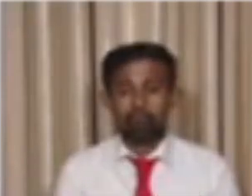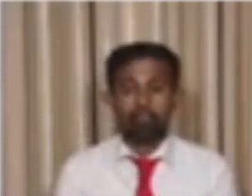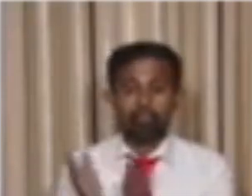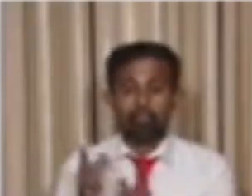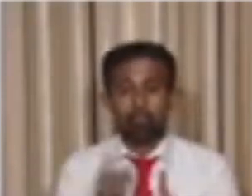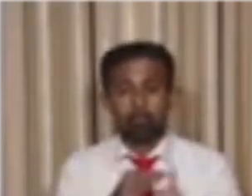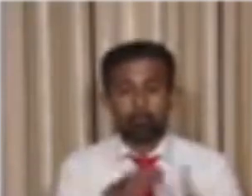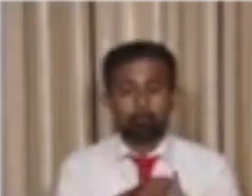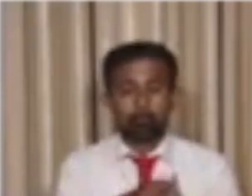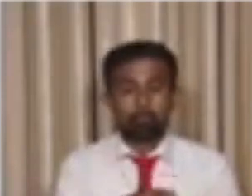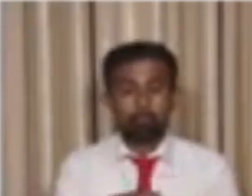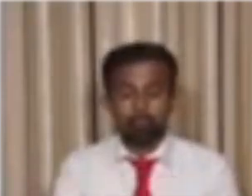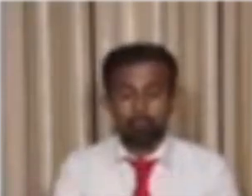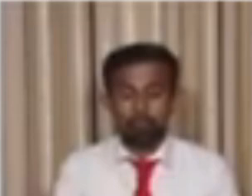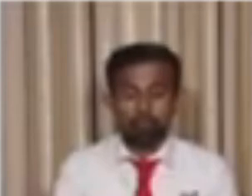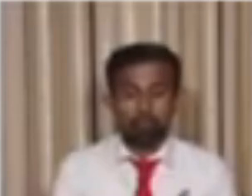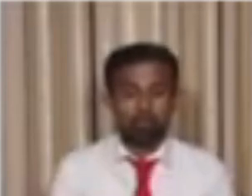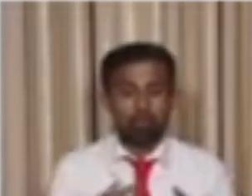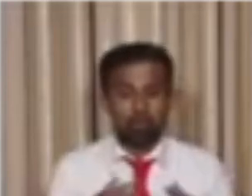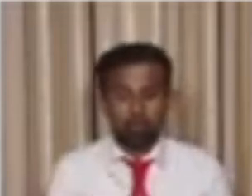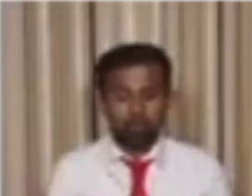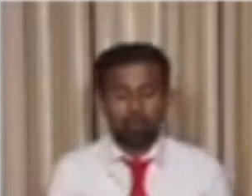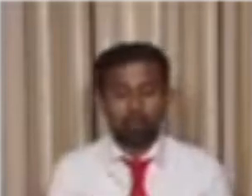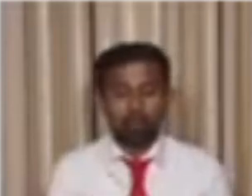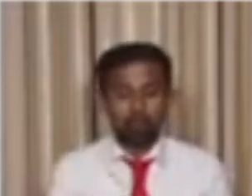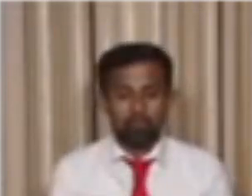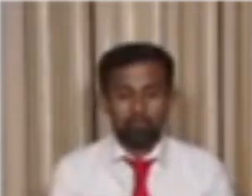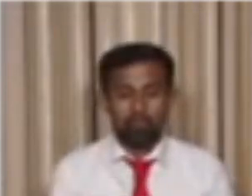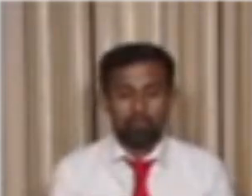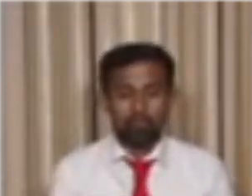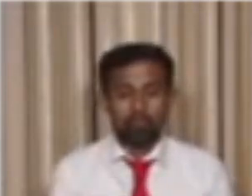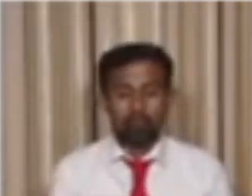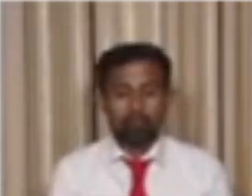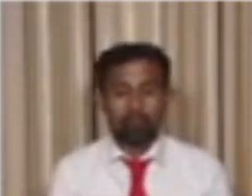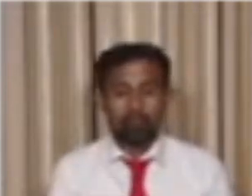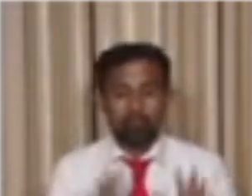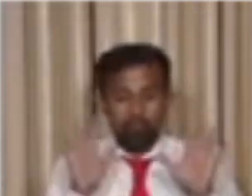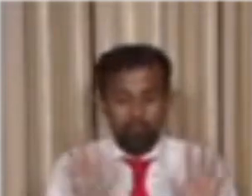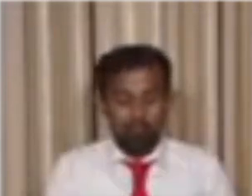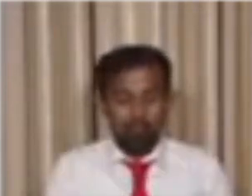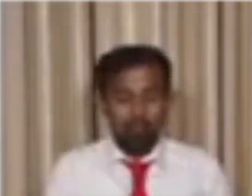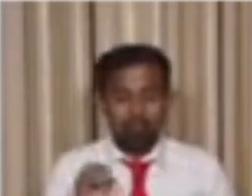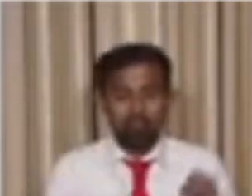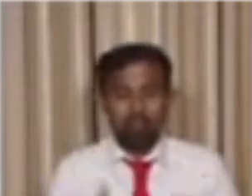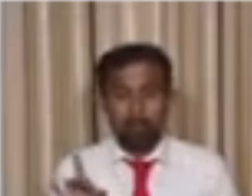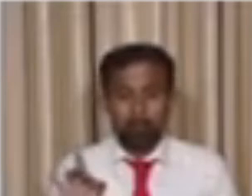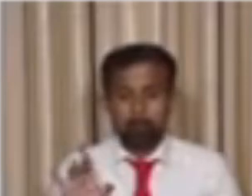of the boycott, ultimately only about 15% were able to gain citizenship. The